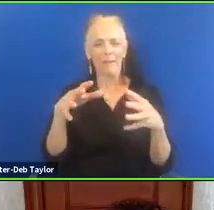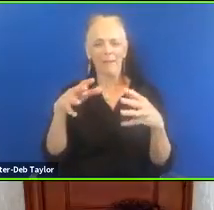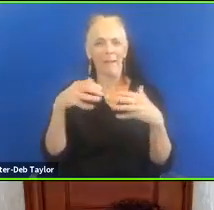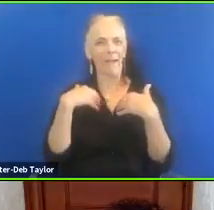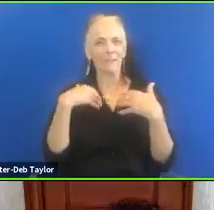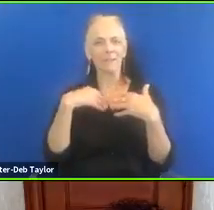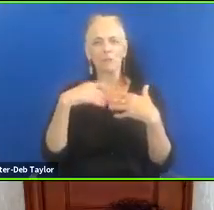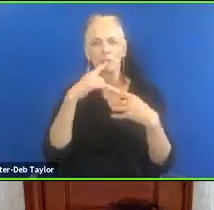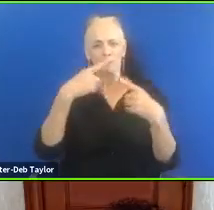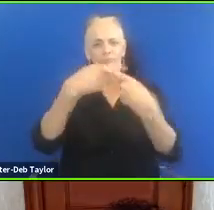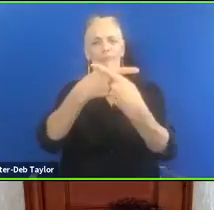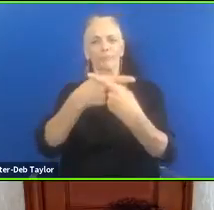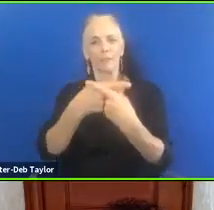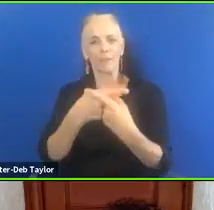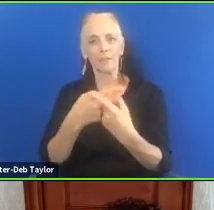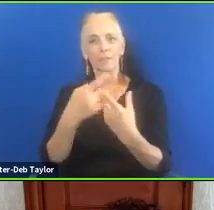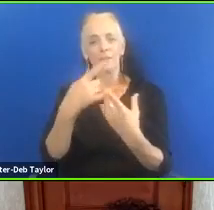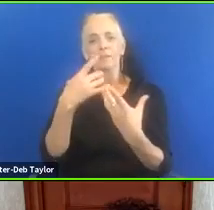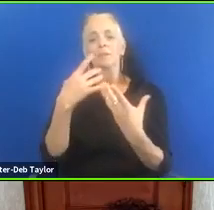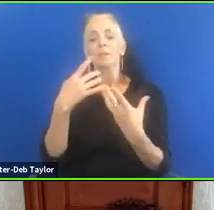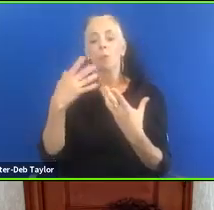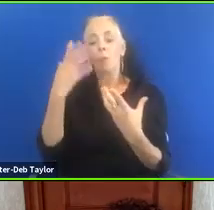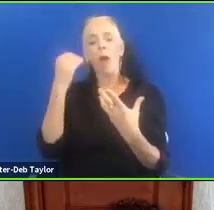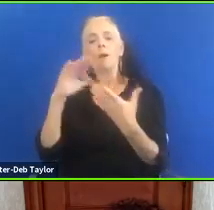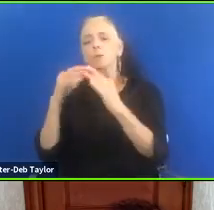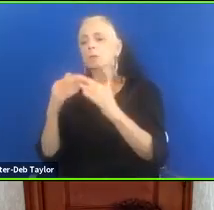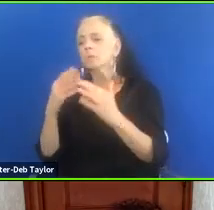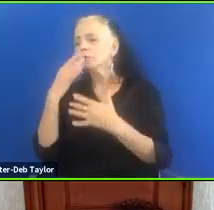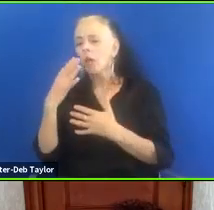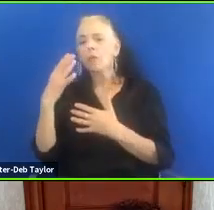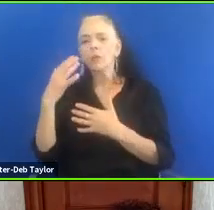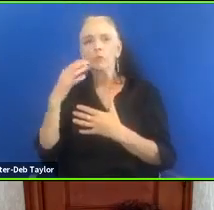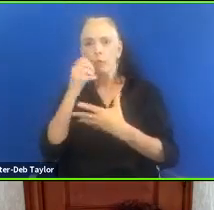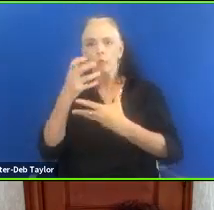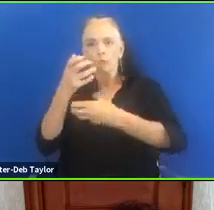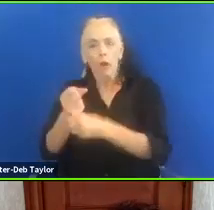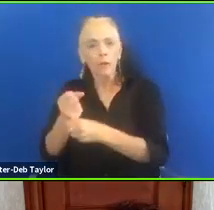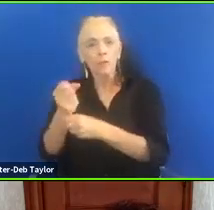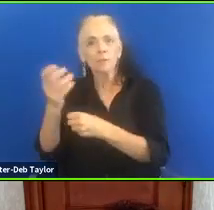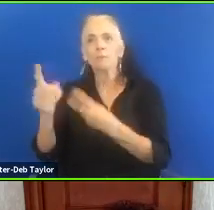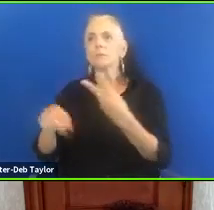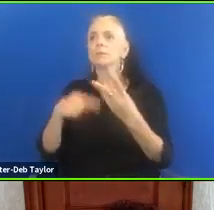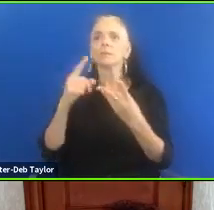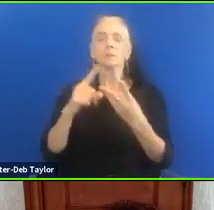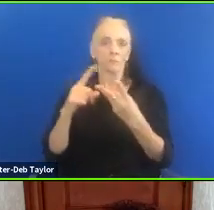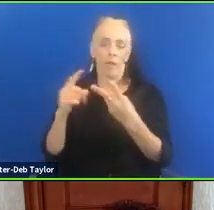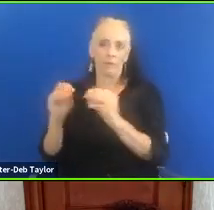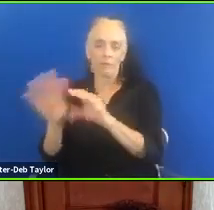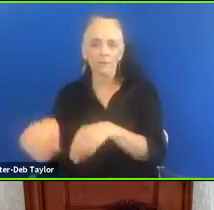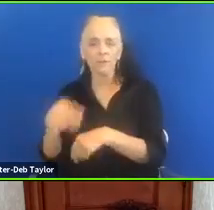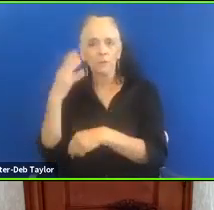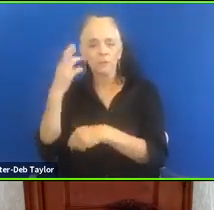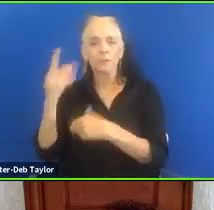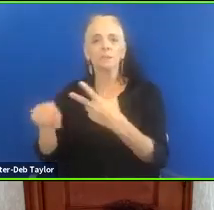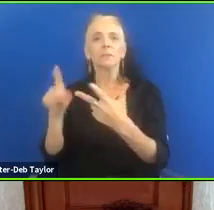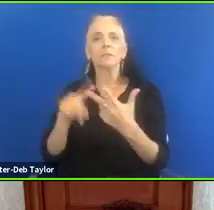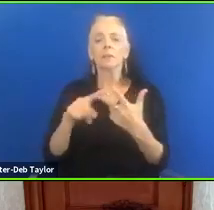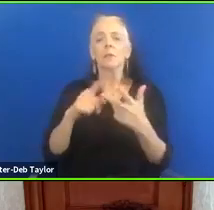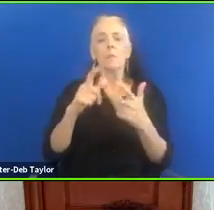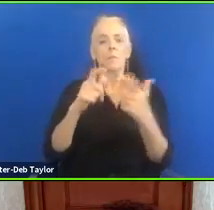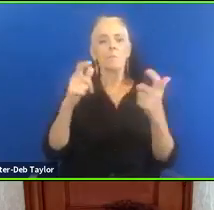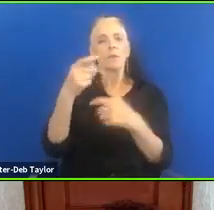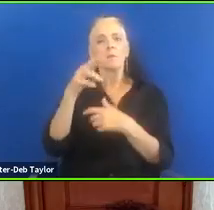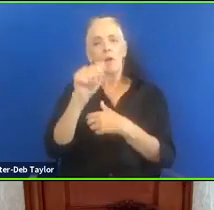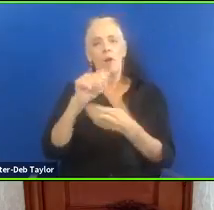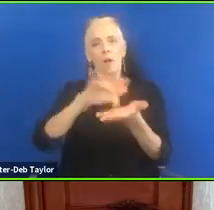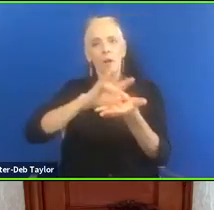medical mistrust, rightfully so, where big pharma is set to profit from a vaccine? How do we reconcile public health and